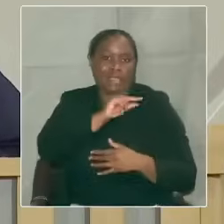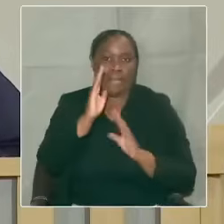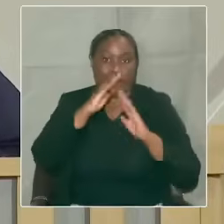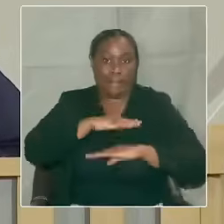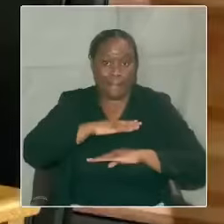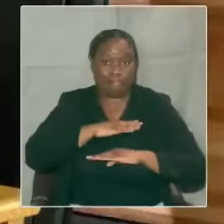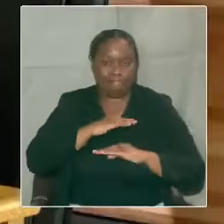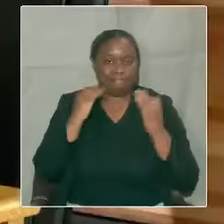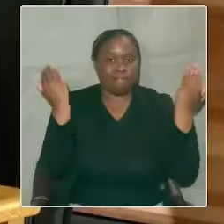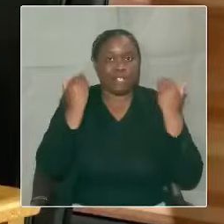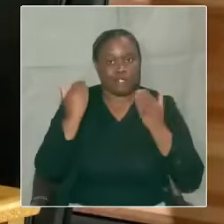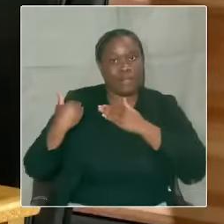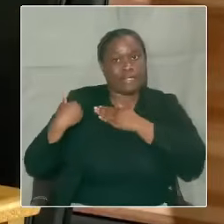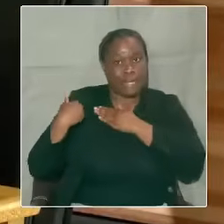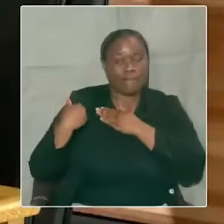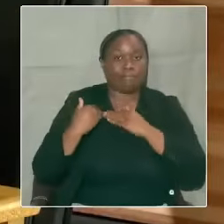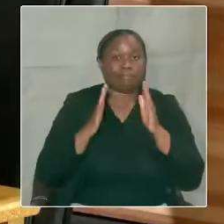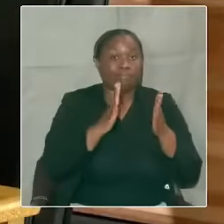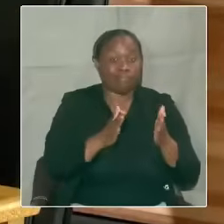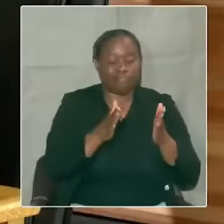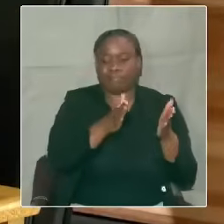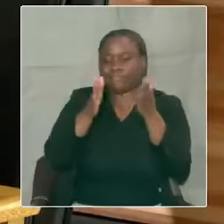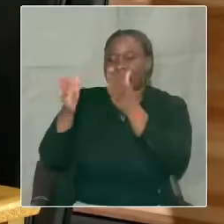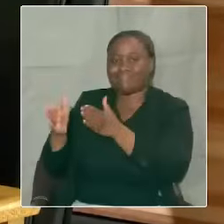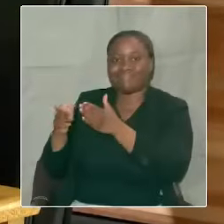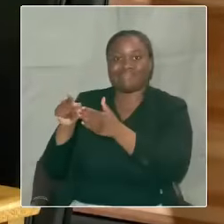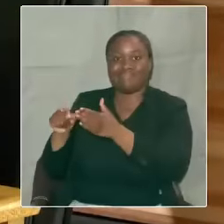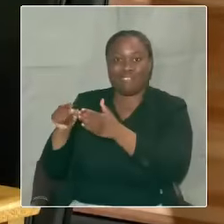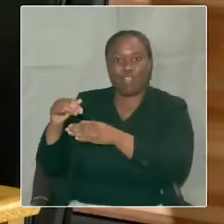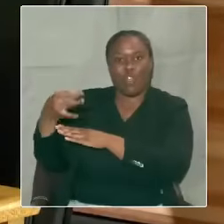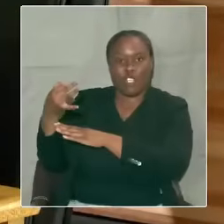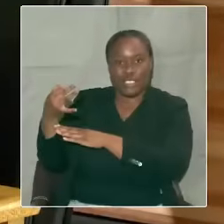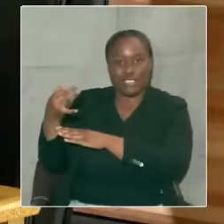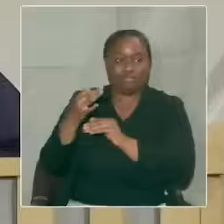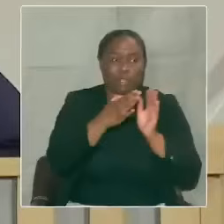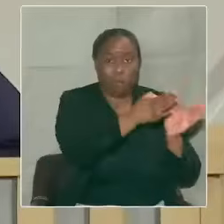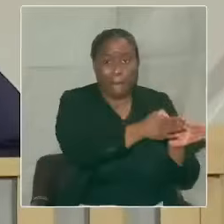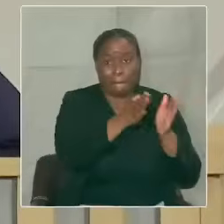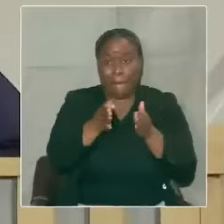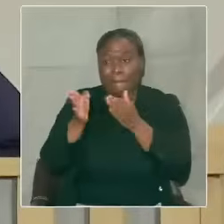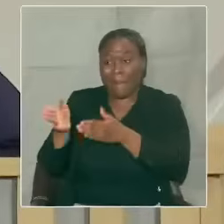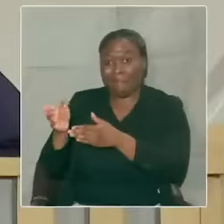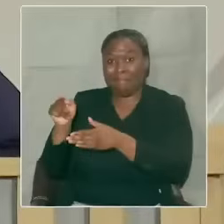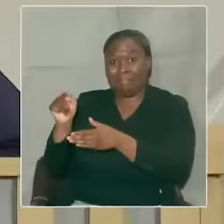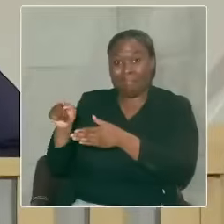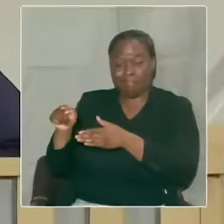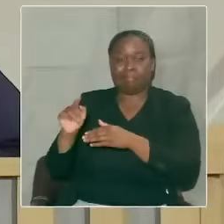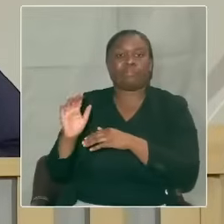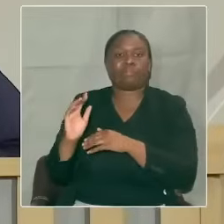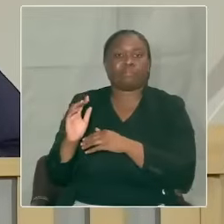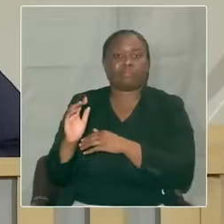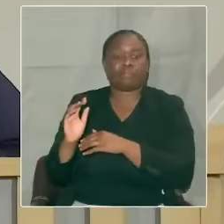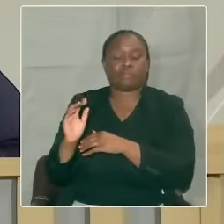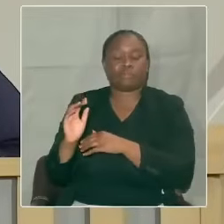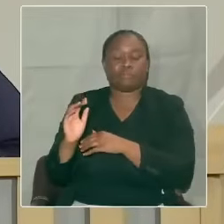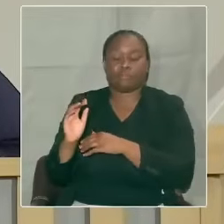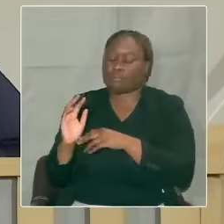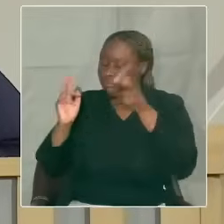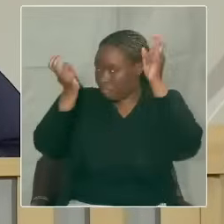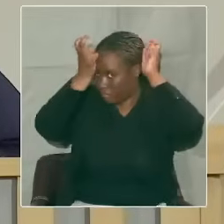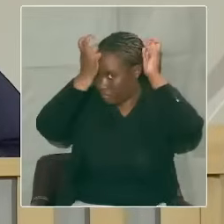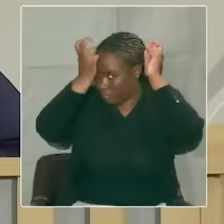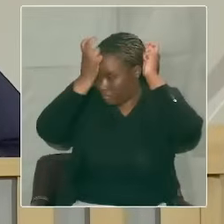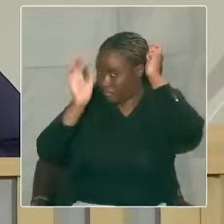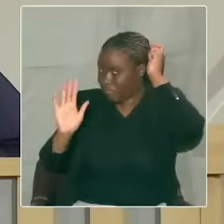pillar is the correctional services that takes over once the court has delivered its verdict.